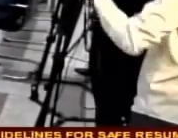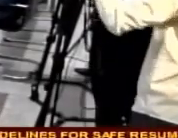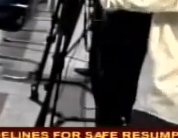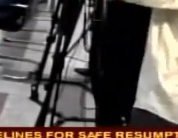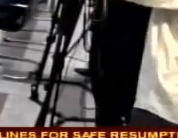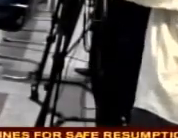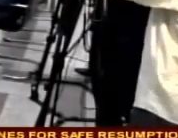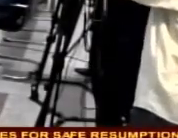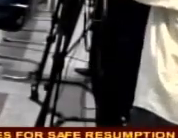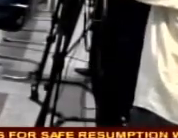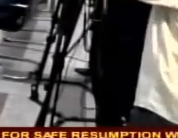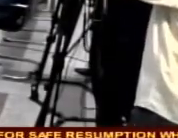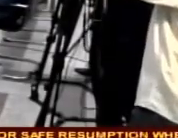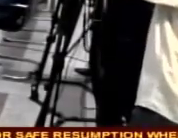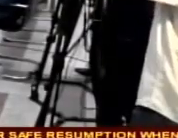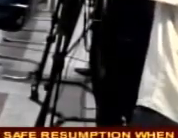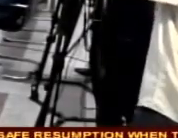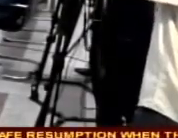podium.